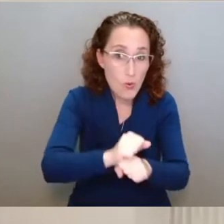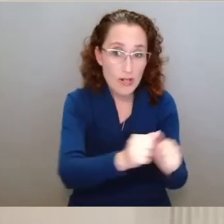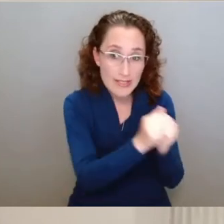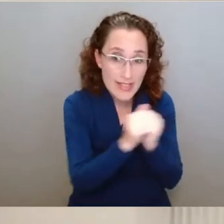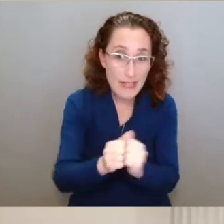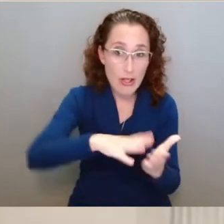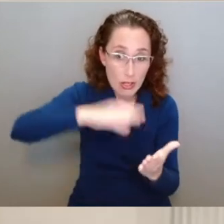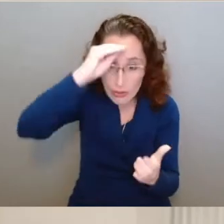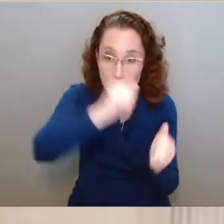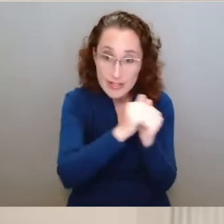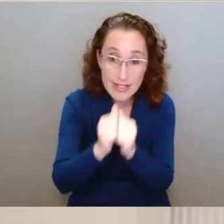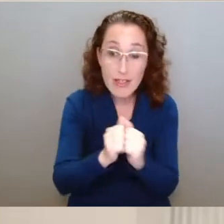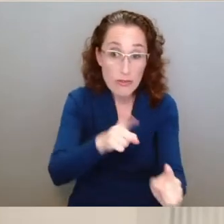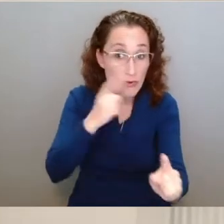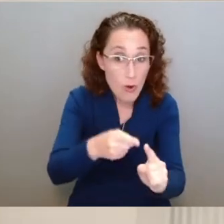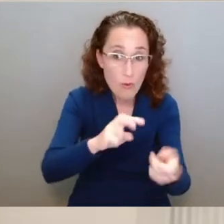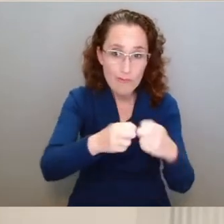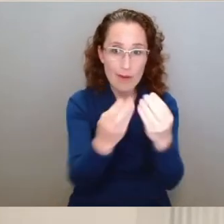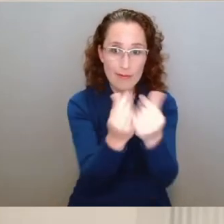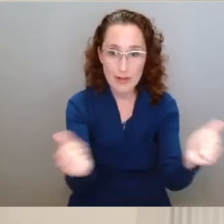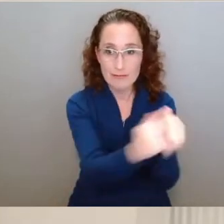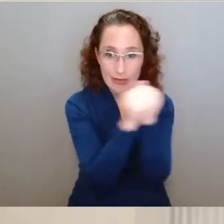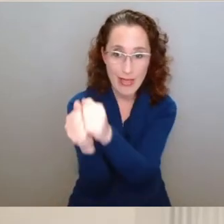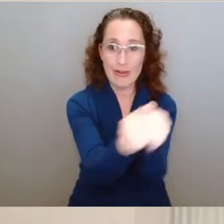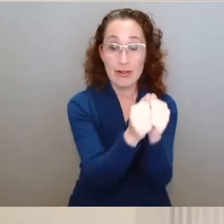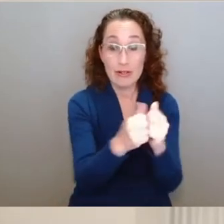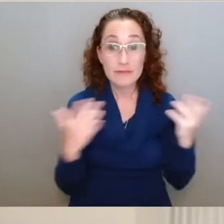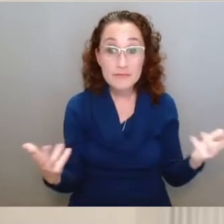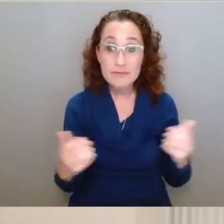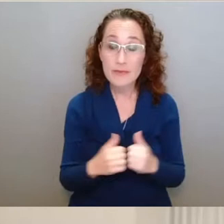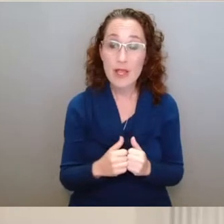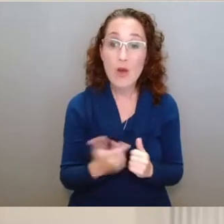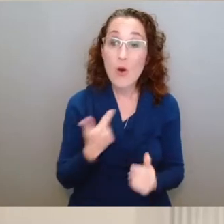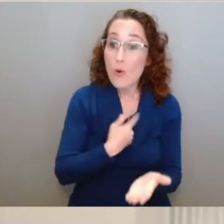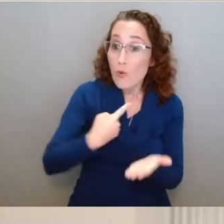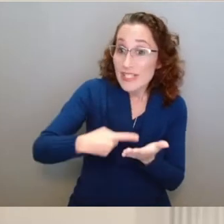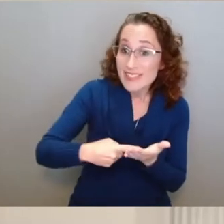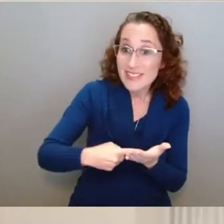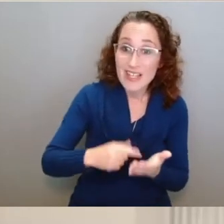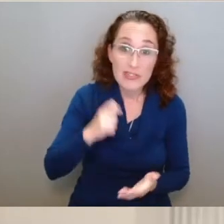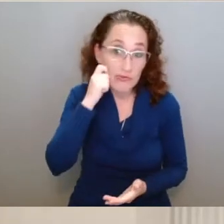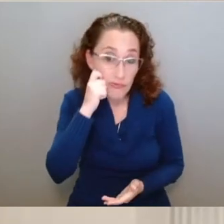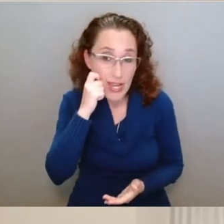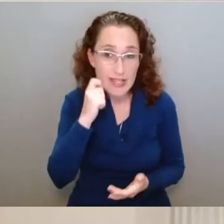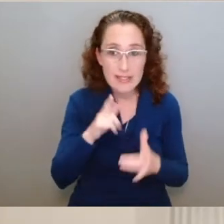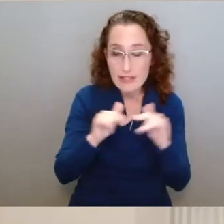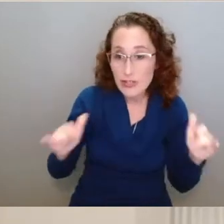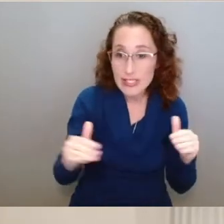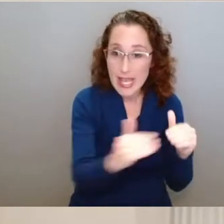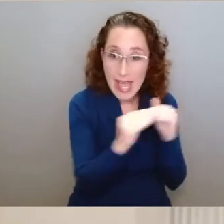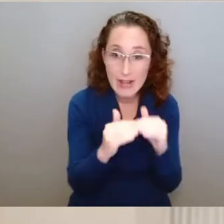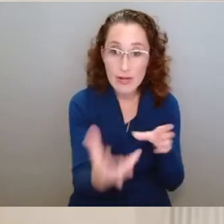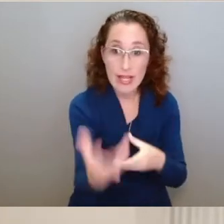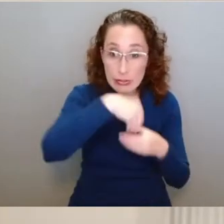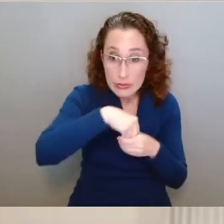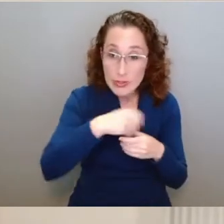together, trying to solve problems together. Because so often when we talk about race and racism, diversity, equity, and